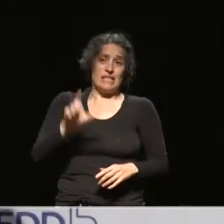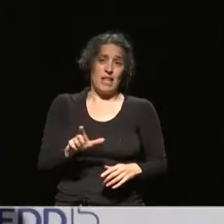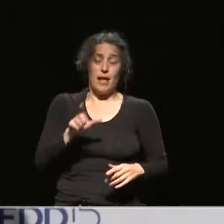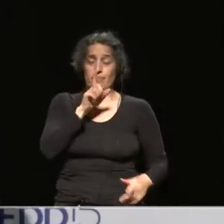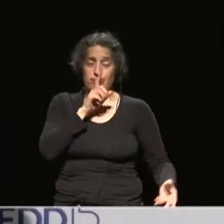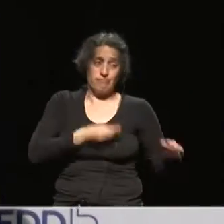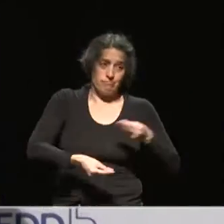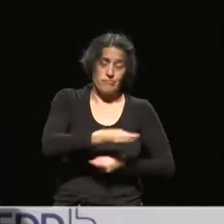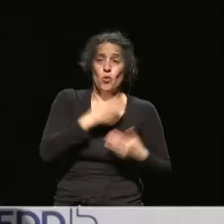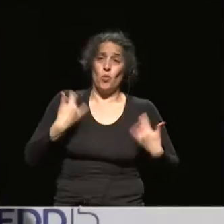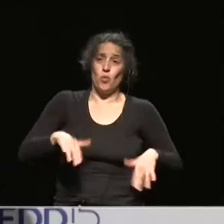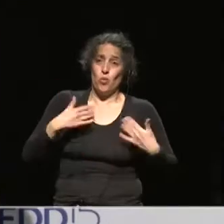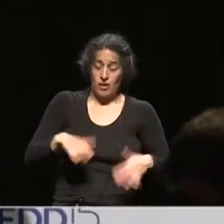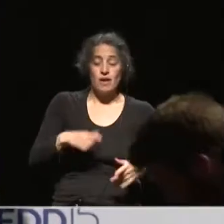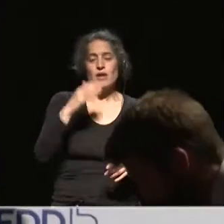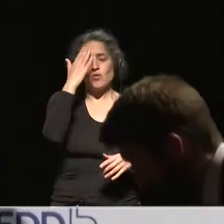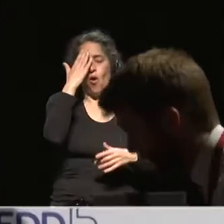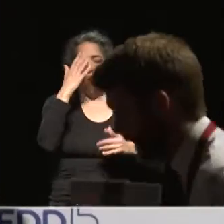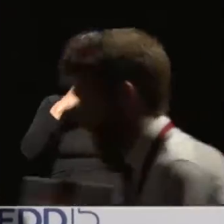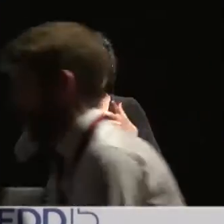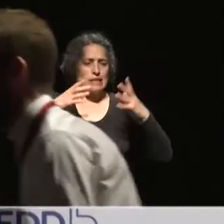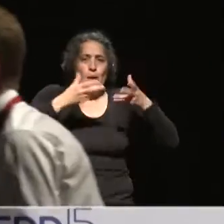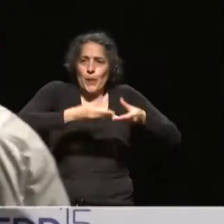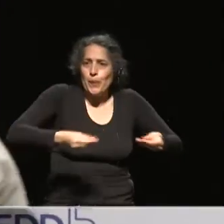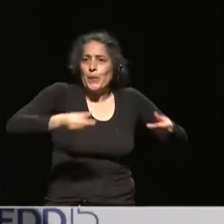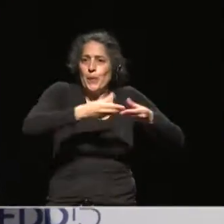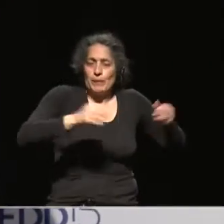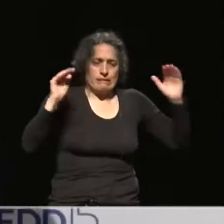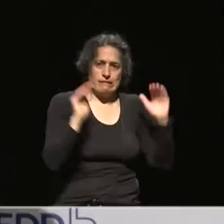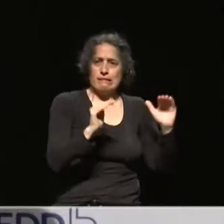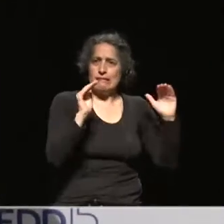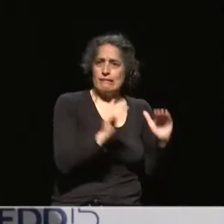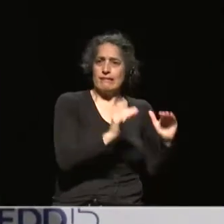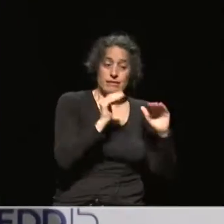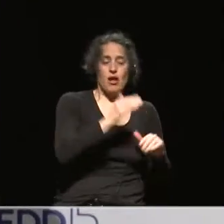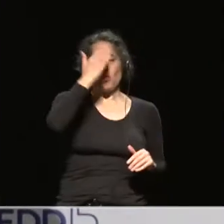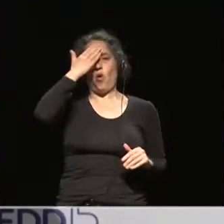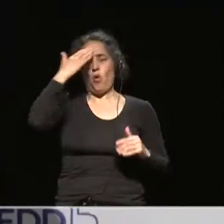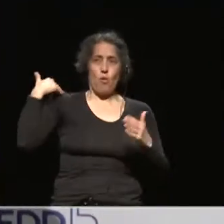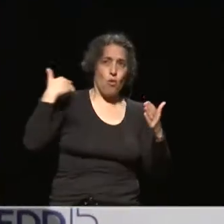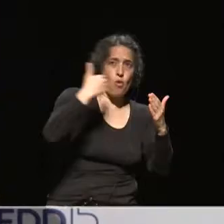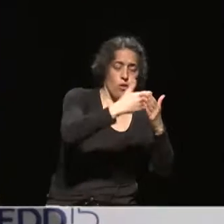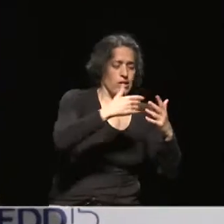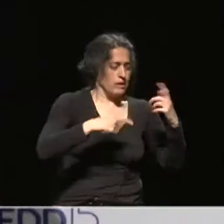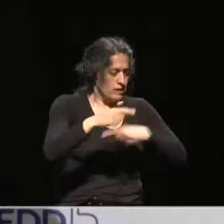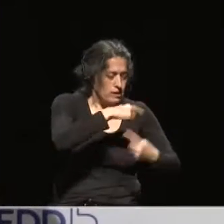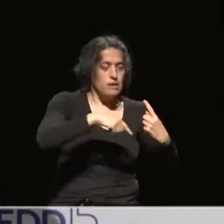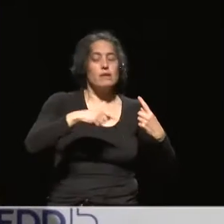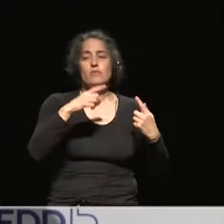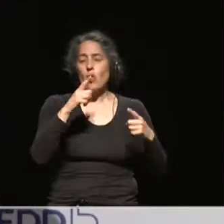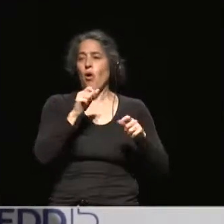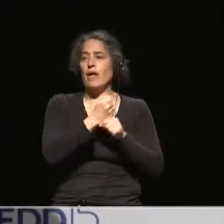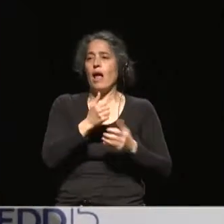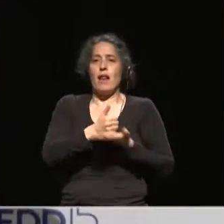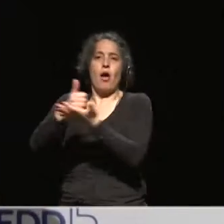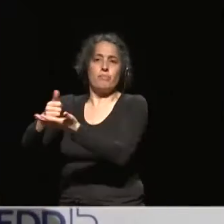We are trying. We're still struggling to face them. And that's the spirit with which we have to see that they are global challenges. They're not at a national level